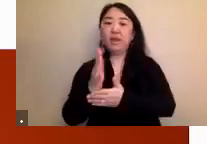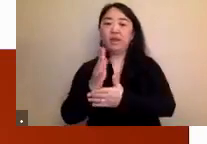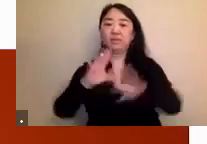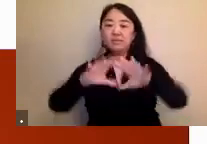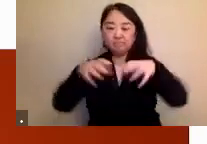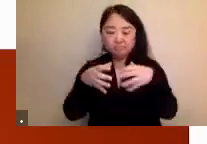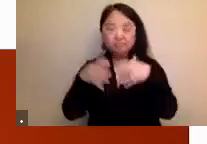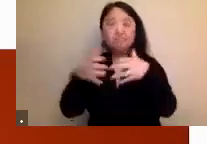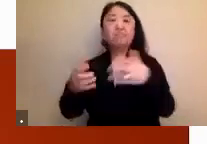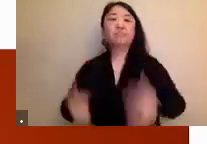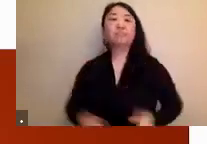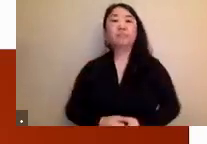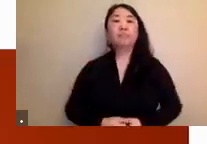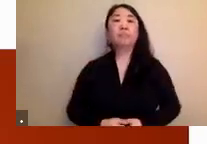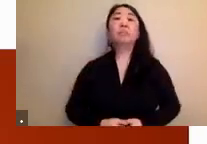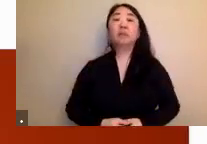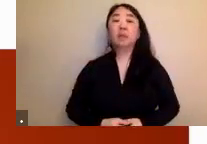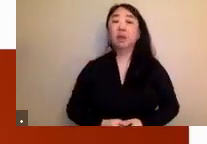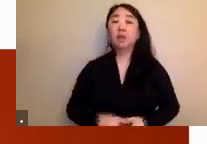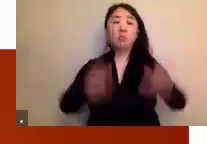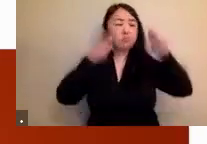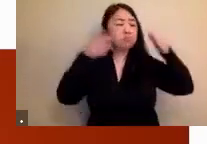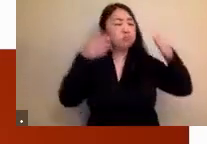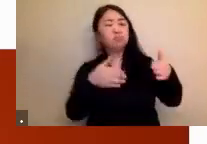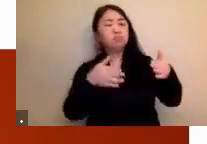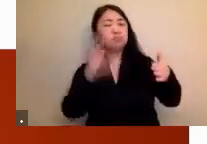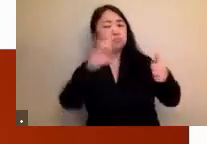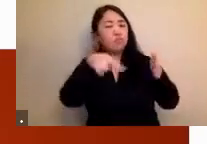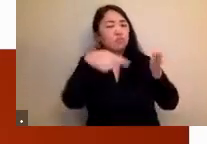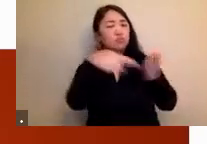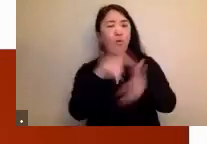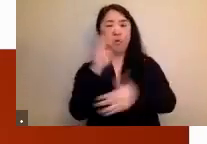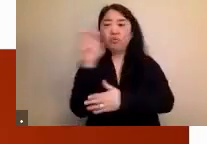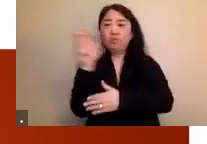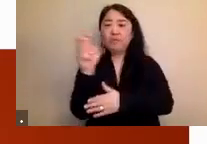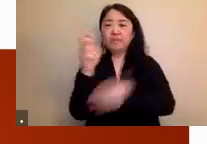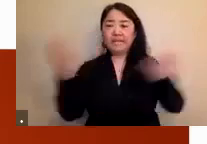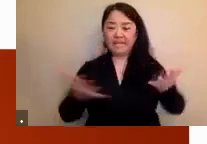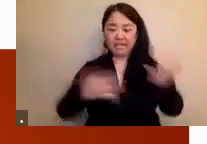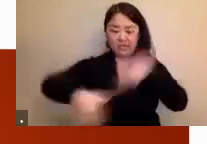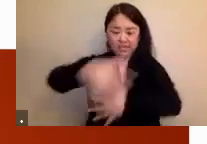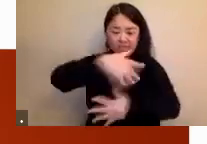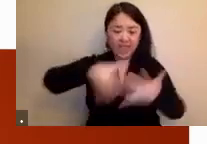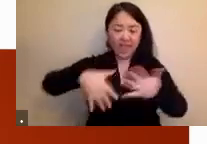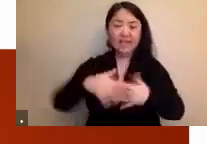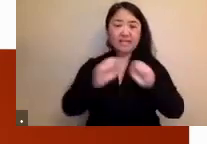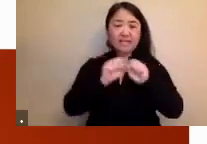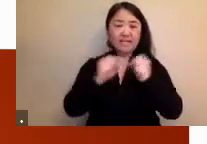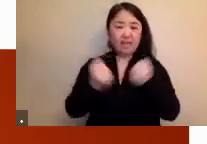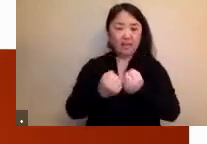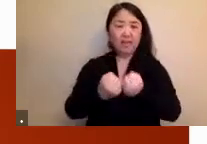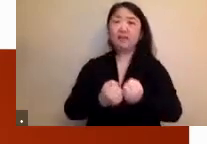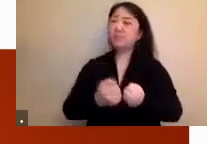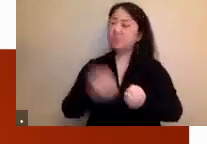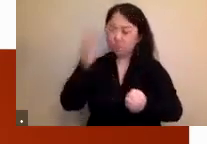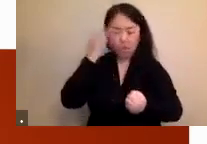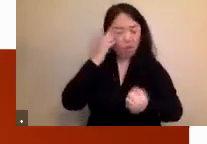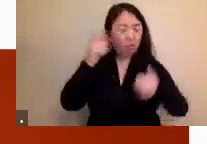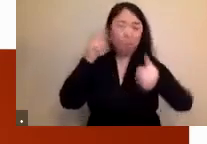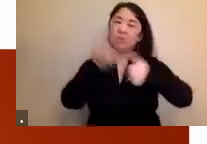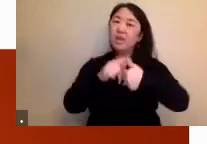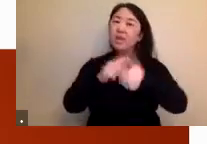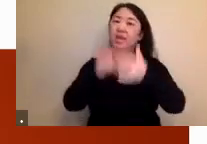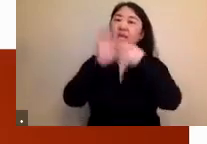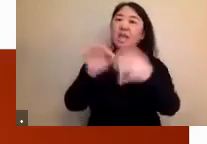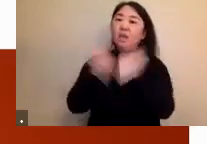So examining the role of transportation in society, we know this for sure, that number one, it's about